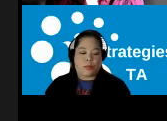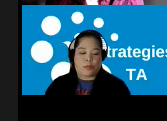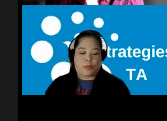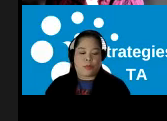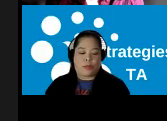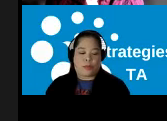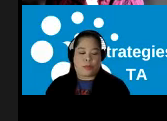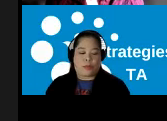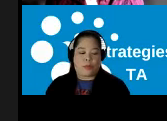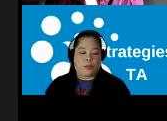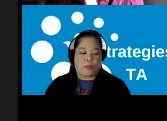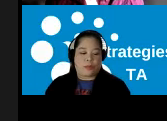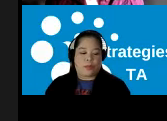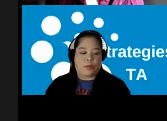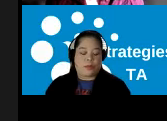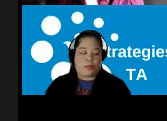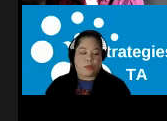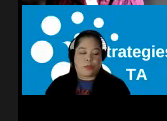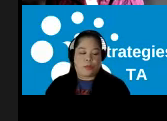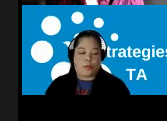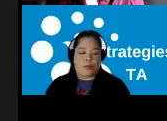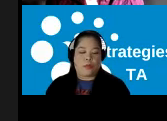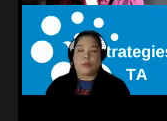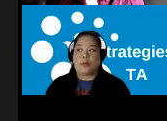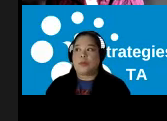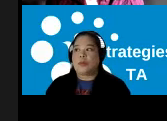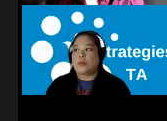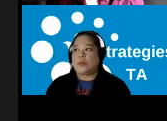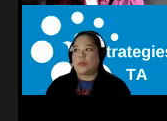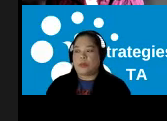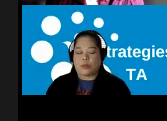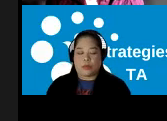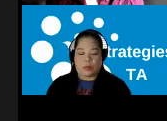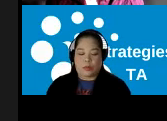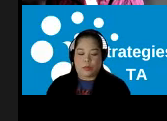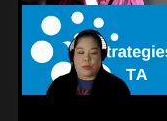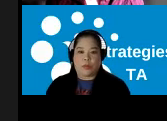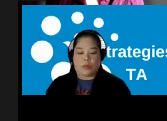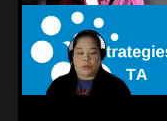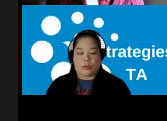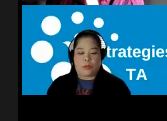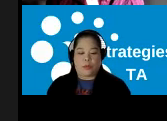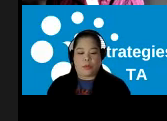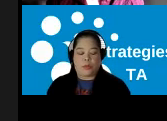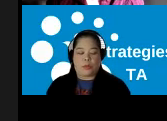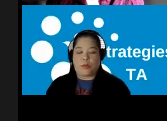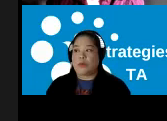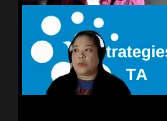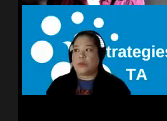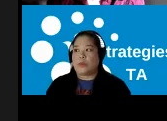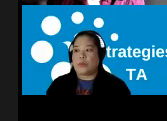which I think is, you know, why it's so important to, um, you know, see it from the lens of